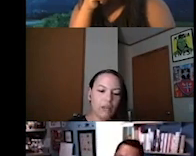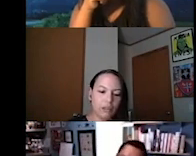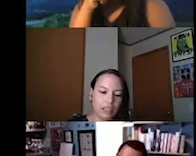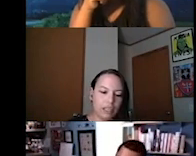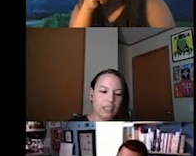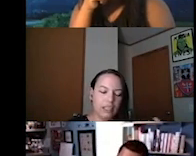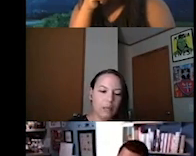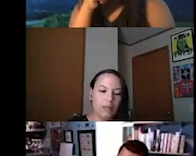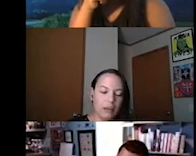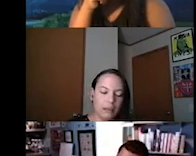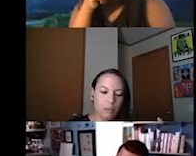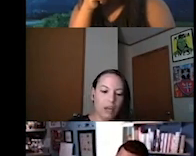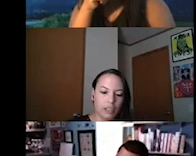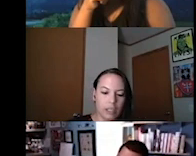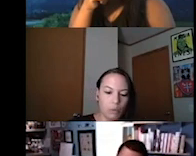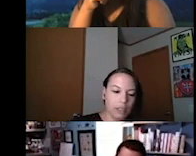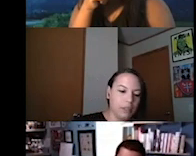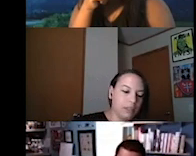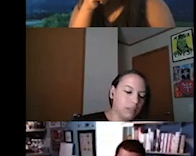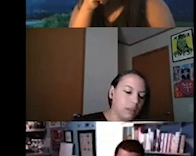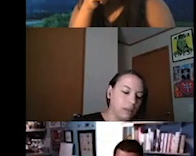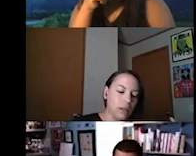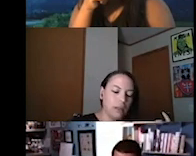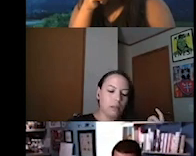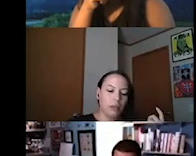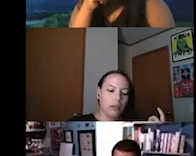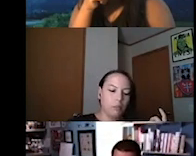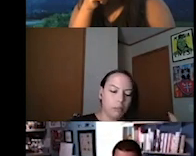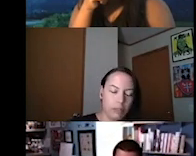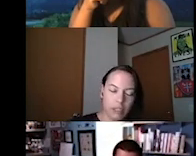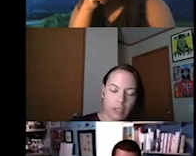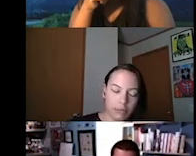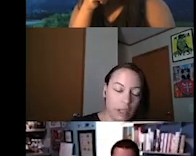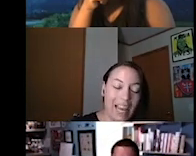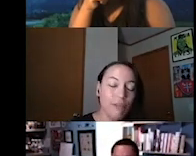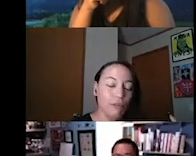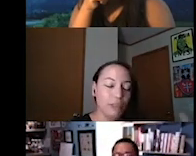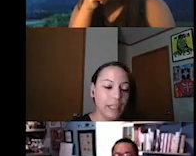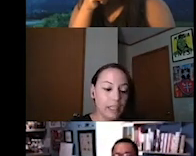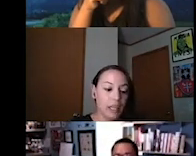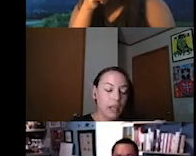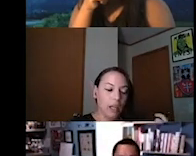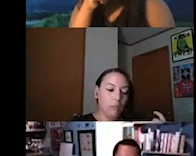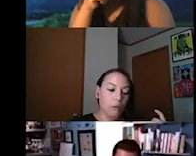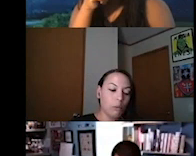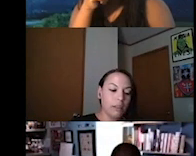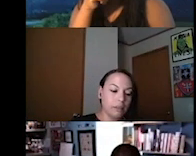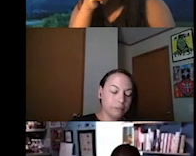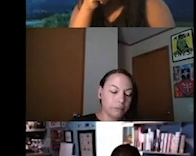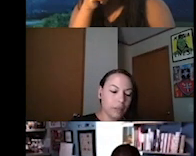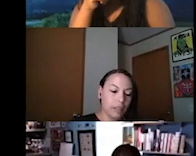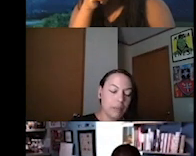of a conversation that's coming out of this project. I'm working with this book publishing company called Hyphen Reads. A